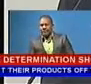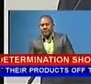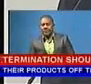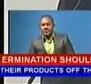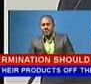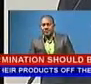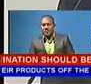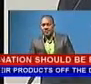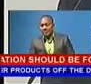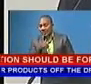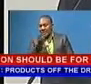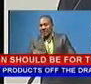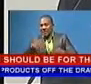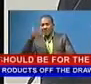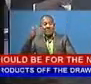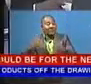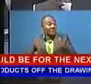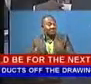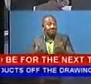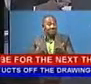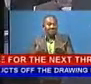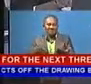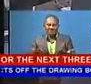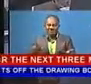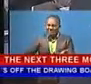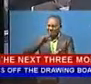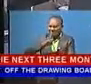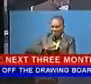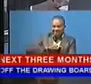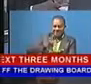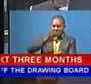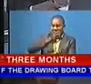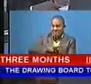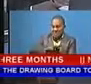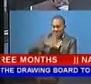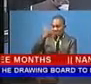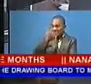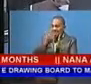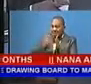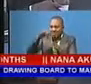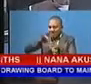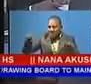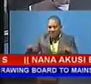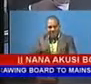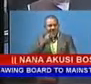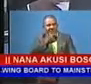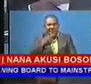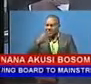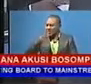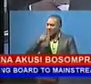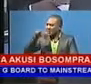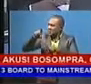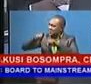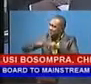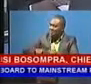he delivered to this court as exhibit a list of polling stations that he said they were no longer going to